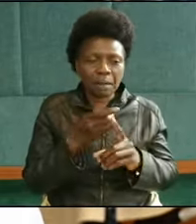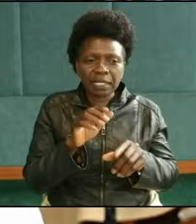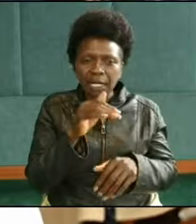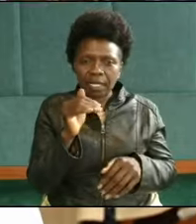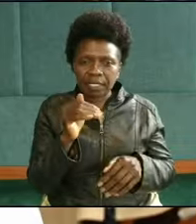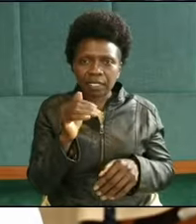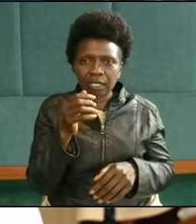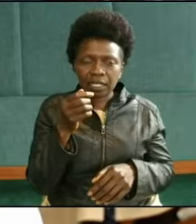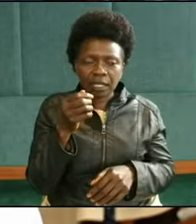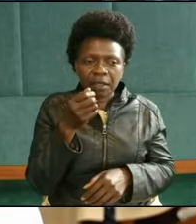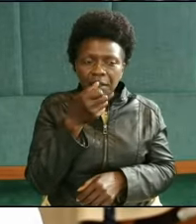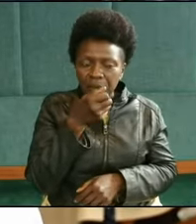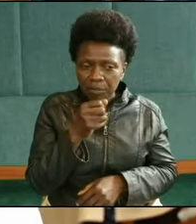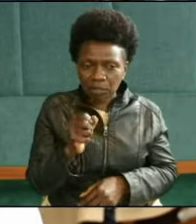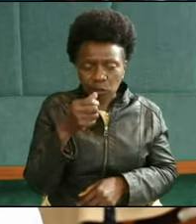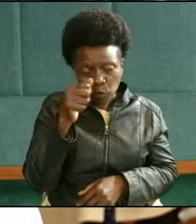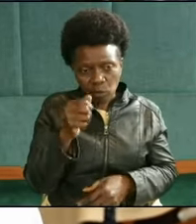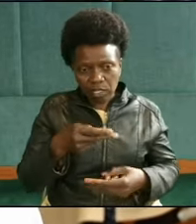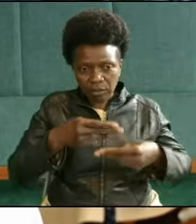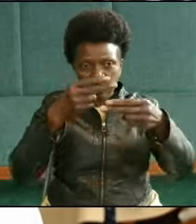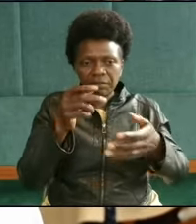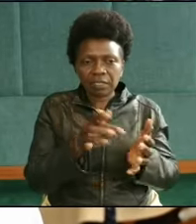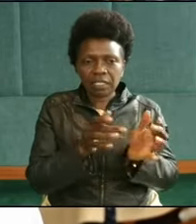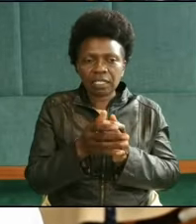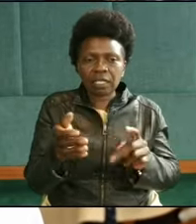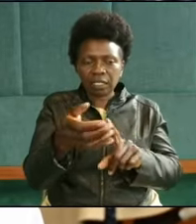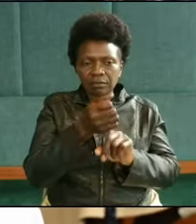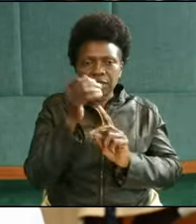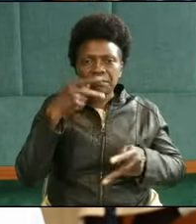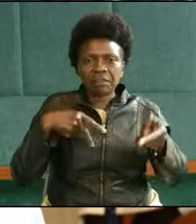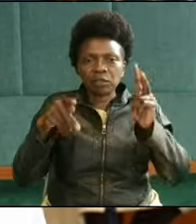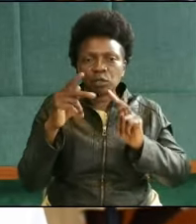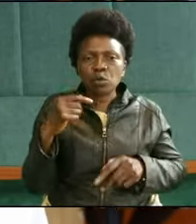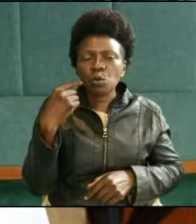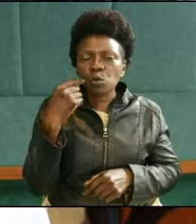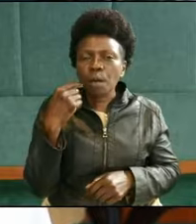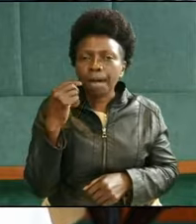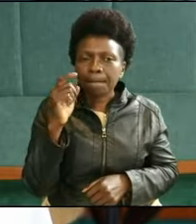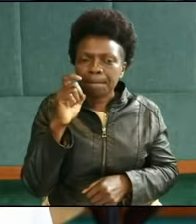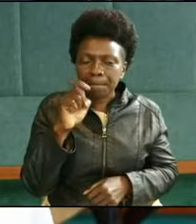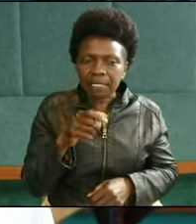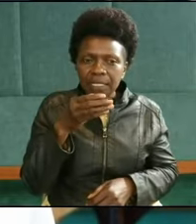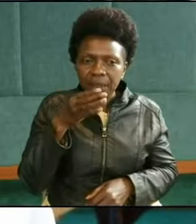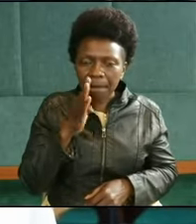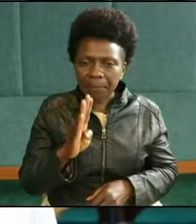the exaltation of Jesus, as he has achieved the victory, could be